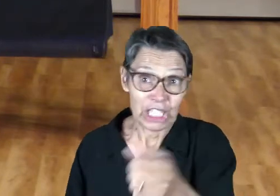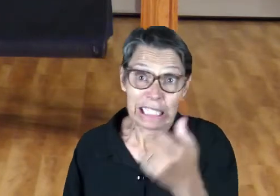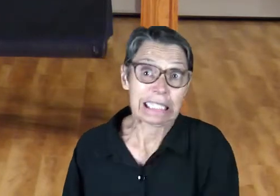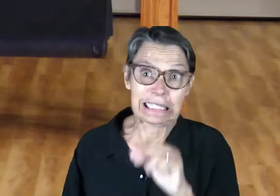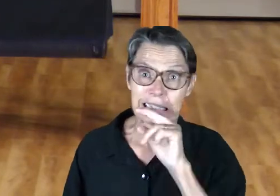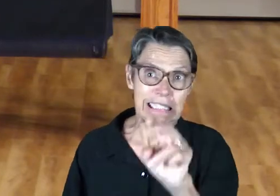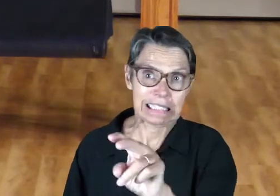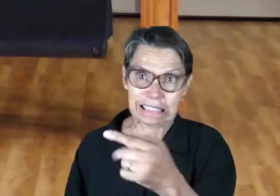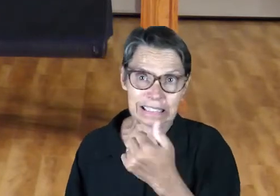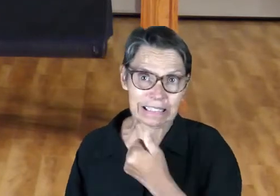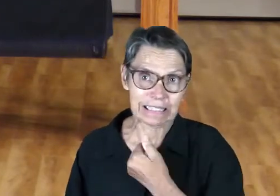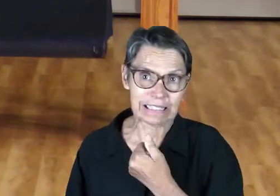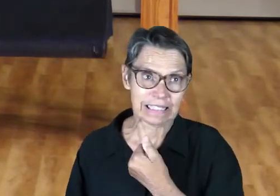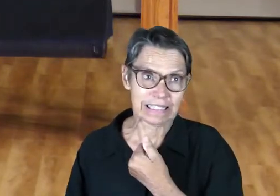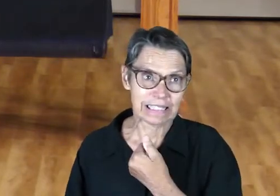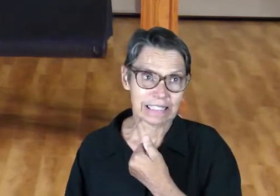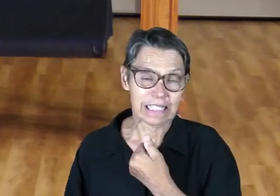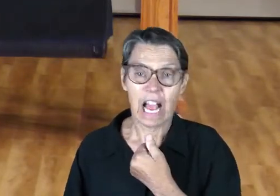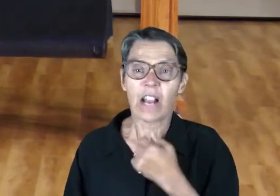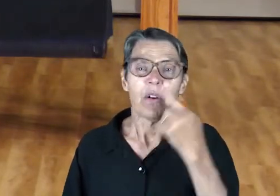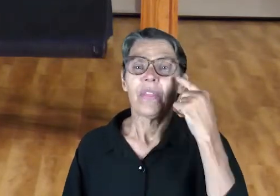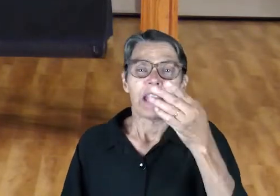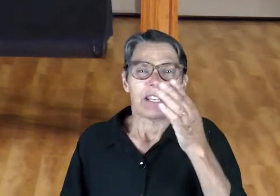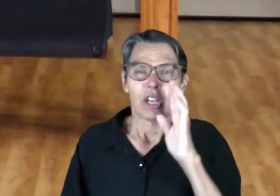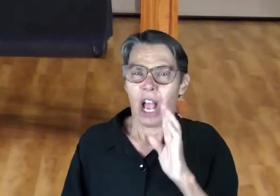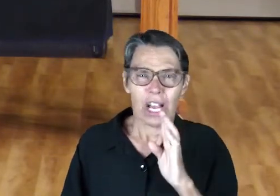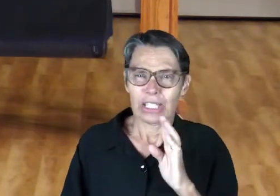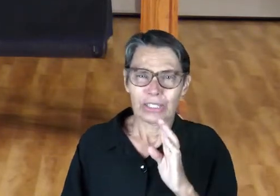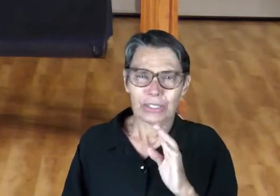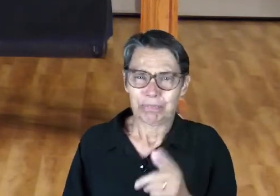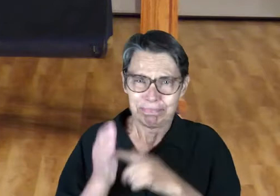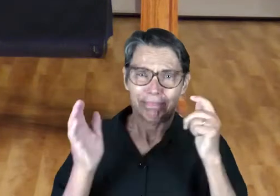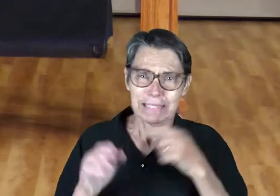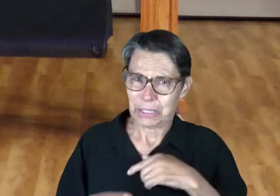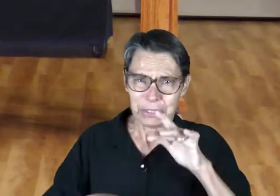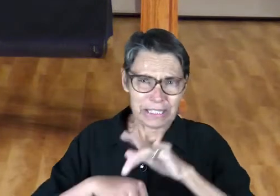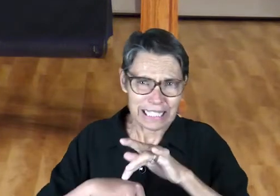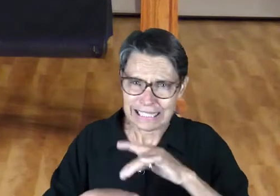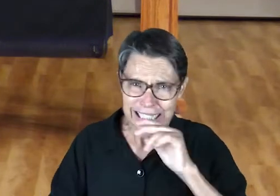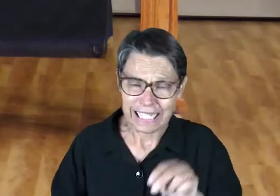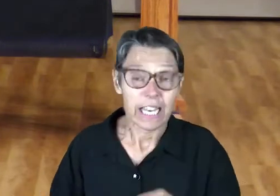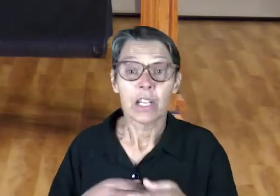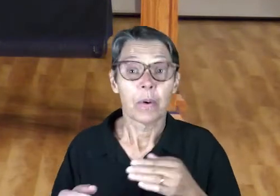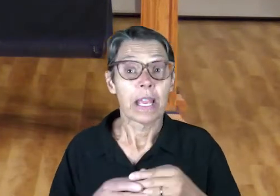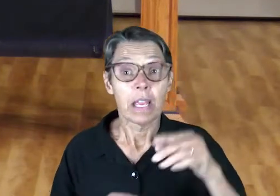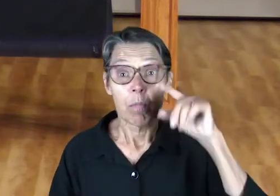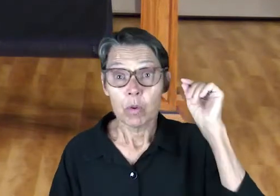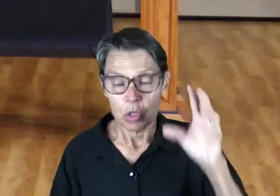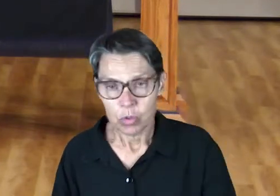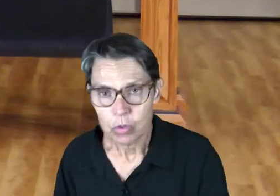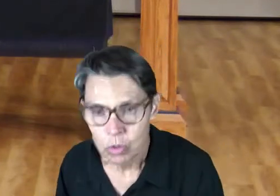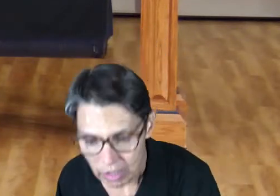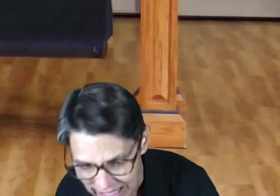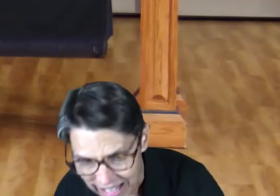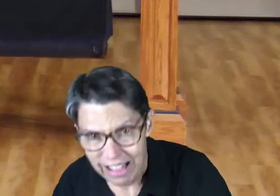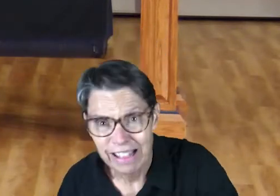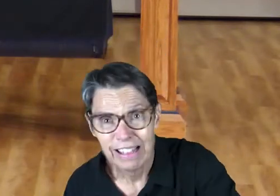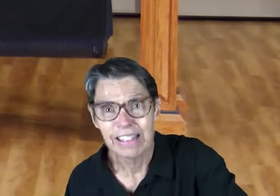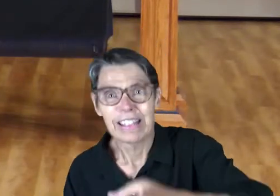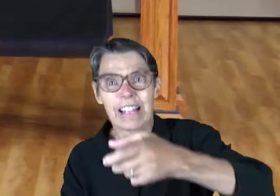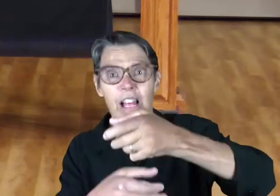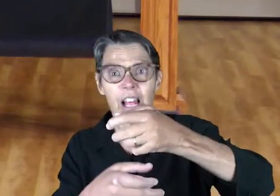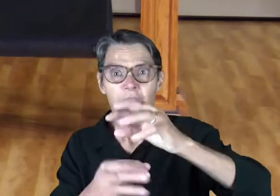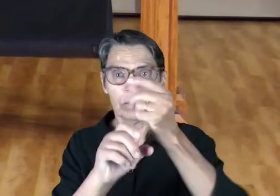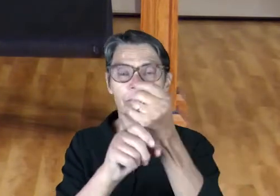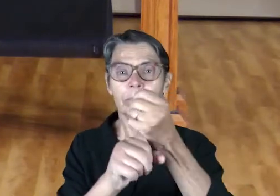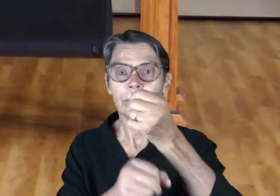me, because I ain't touching no snake. I'm not even sure if the voice of God could make me touch a snake. But Moses grabs the snake and it becomes a